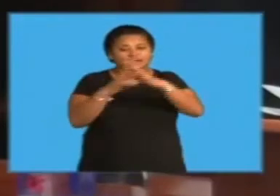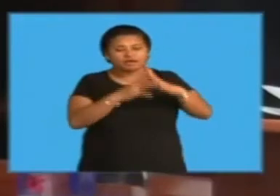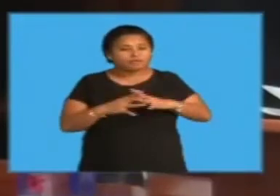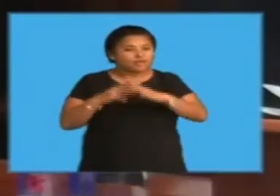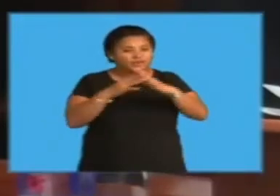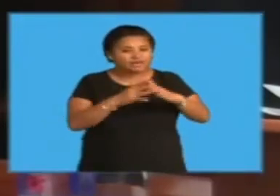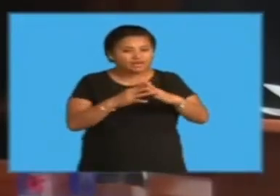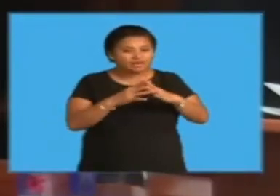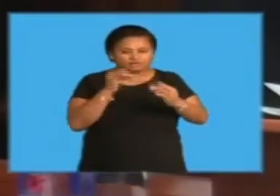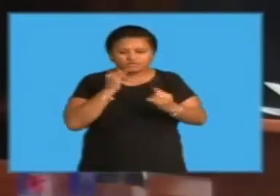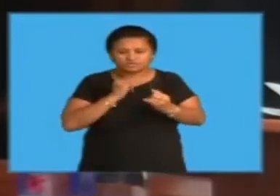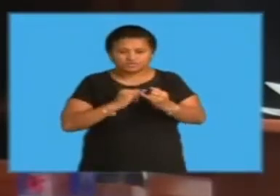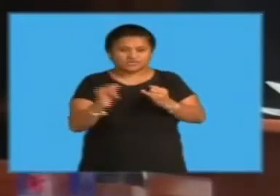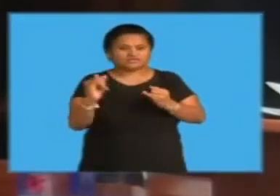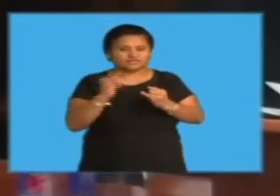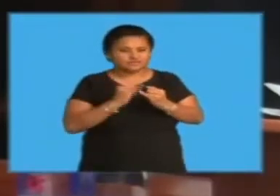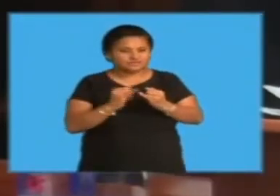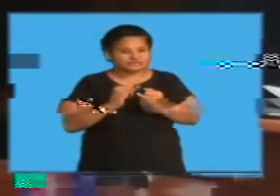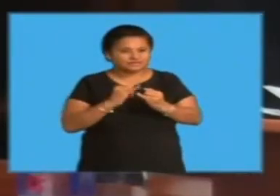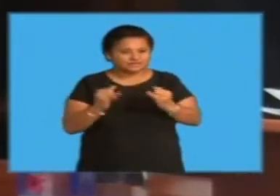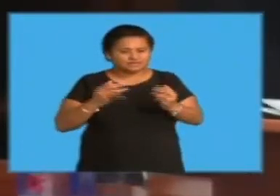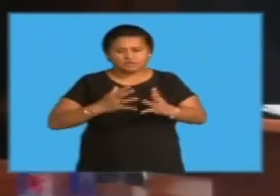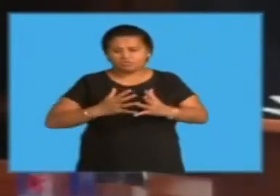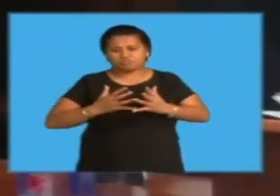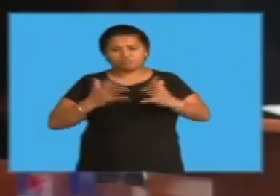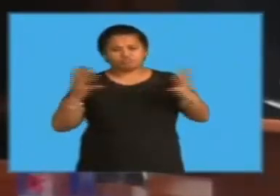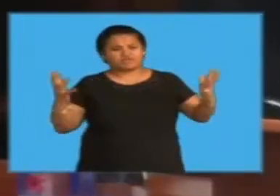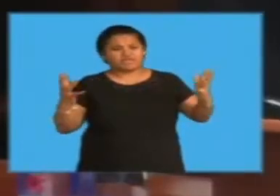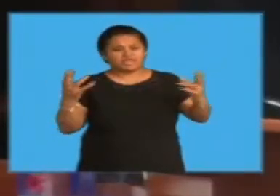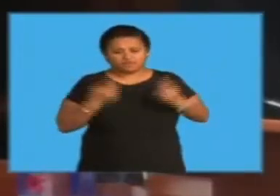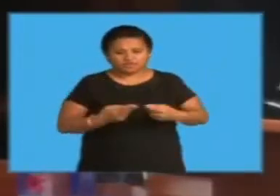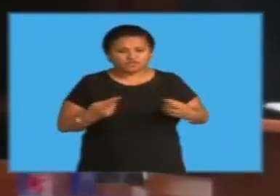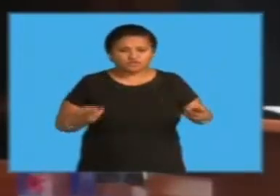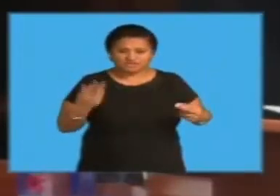recovery, even with the vast resources of the United States of America.